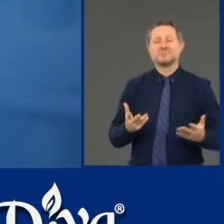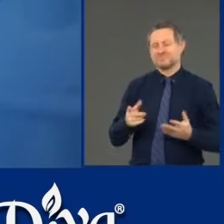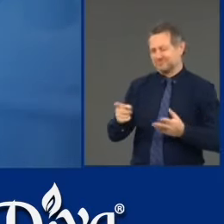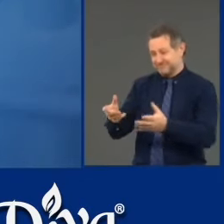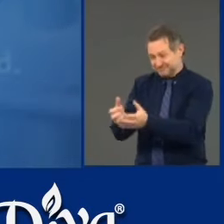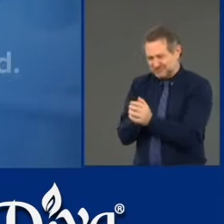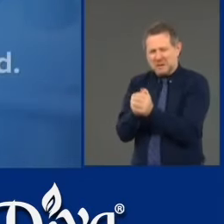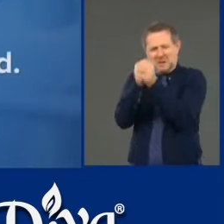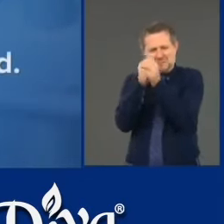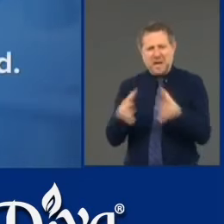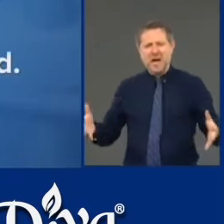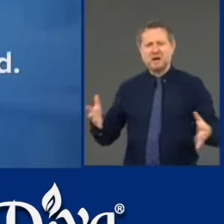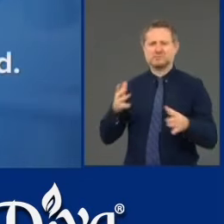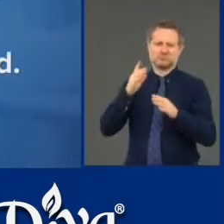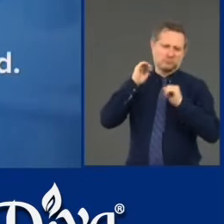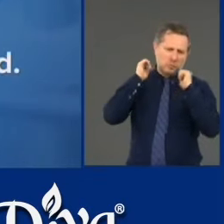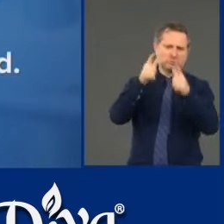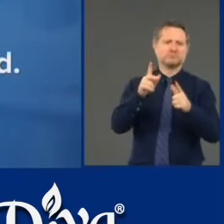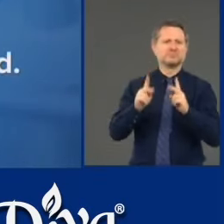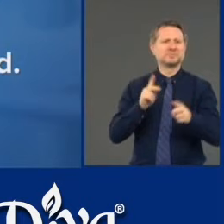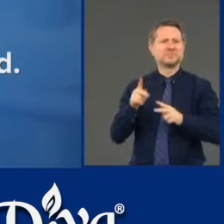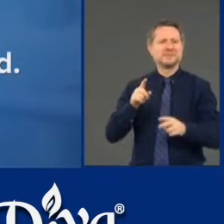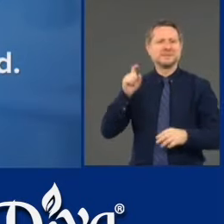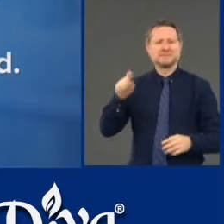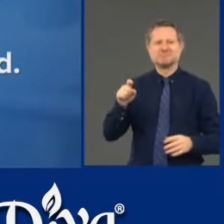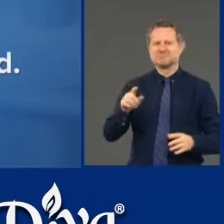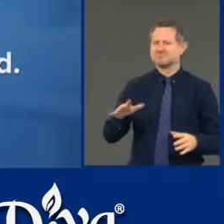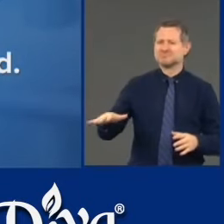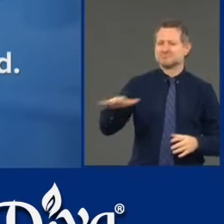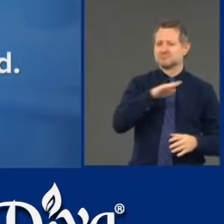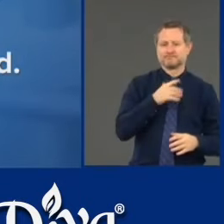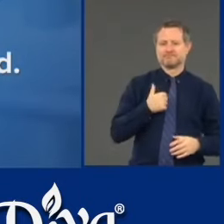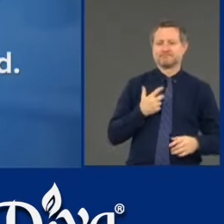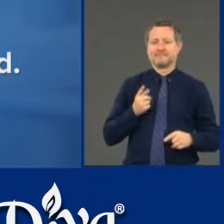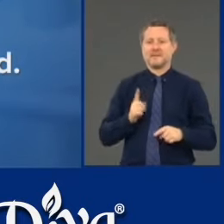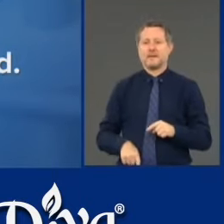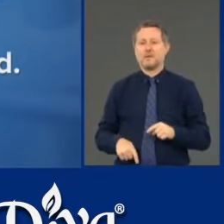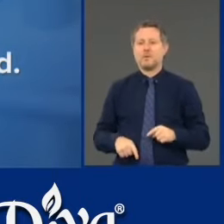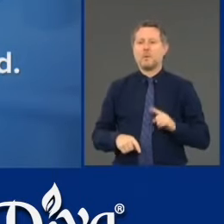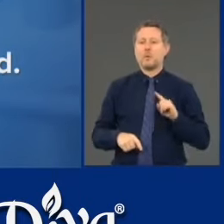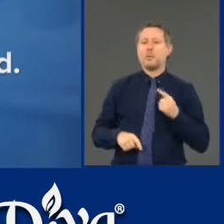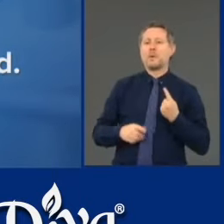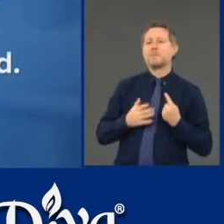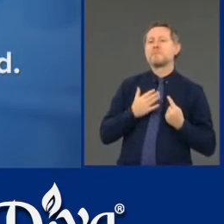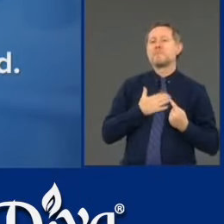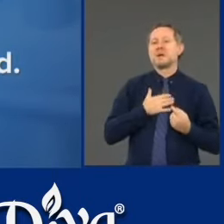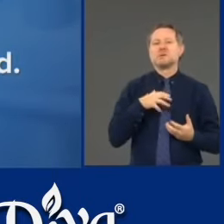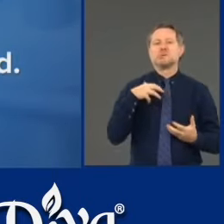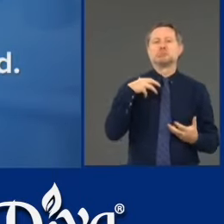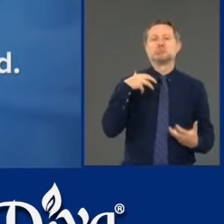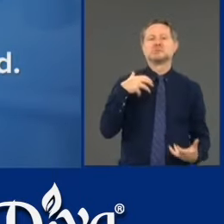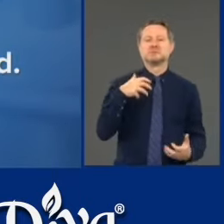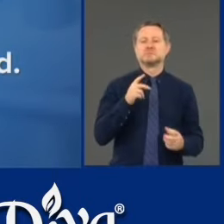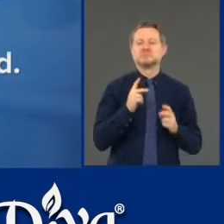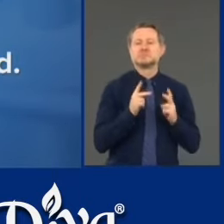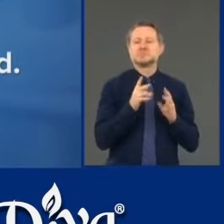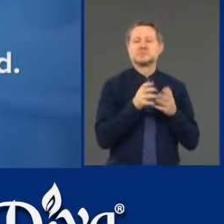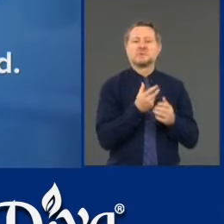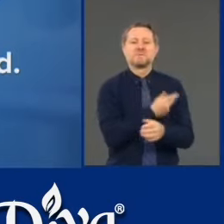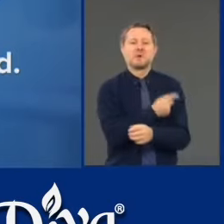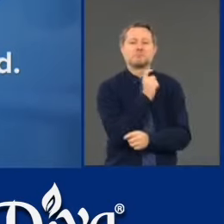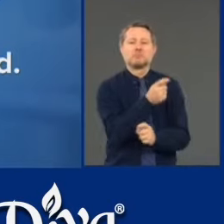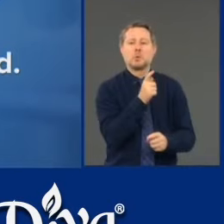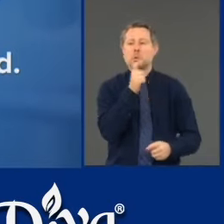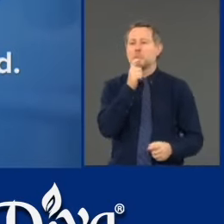people. And it can't be a situation where only the rich, only the privileged can get the vaccine because